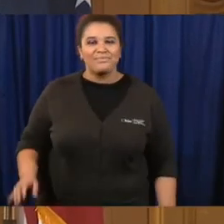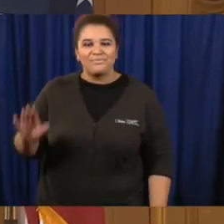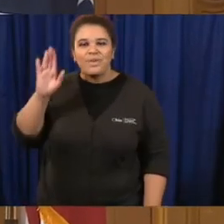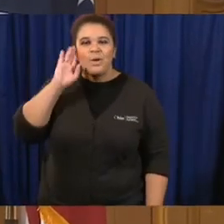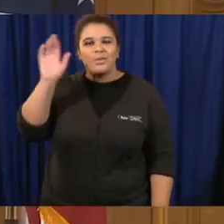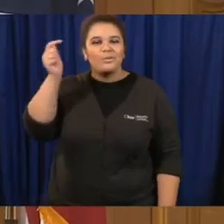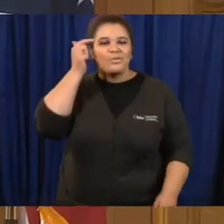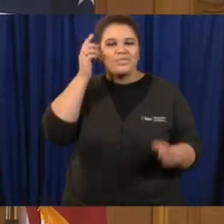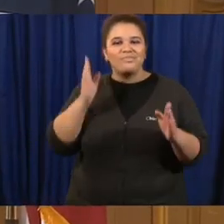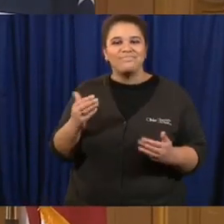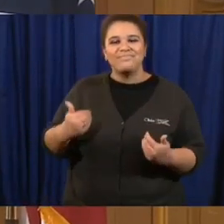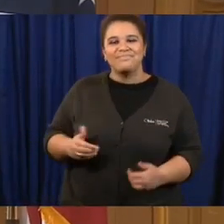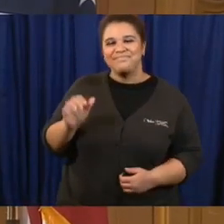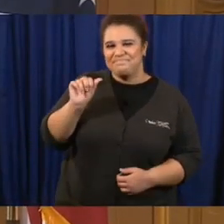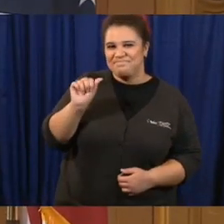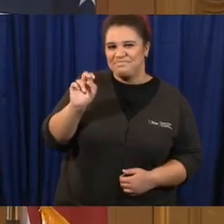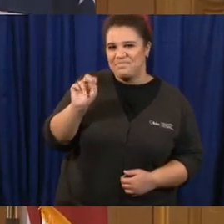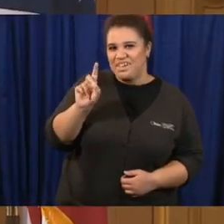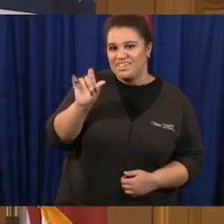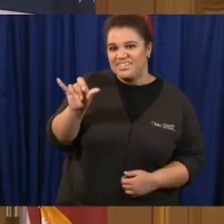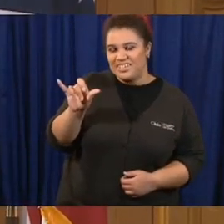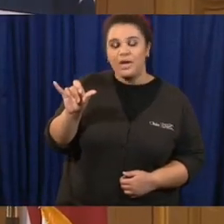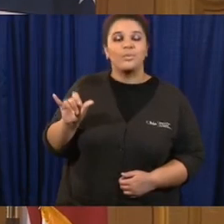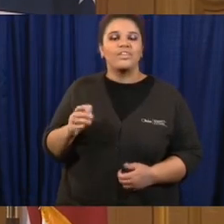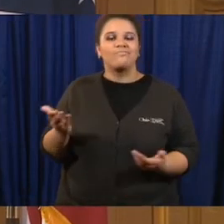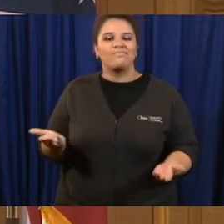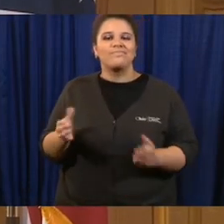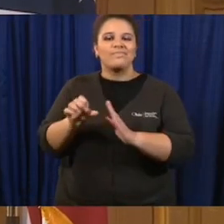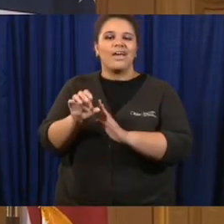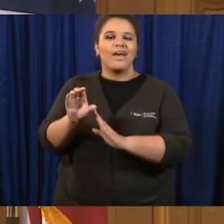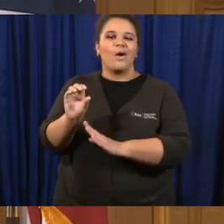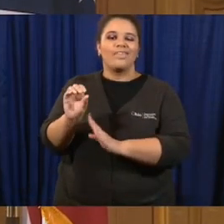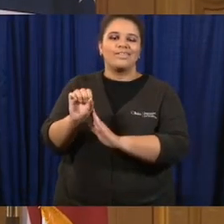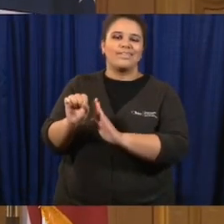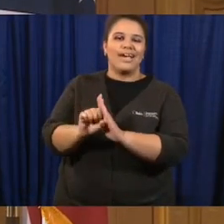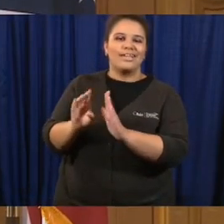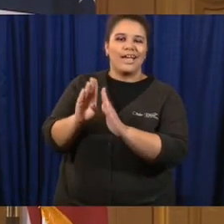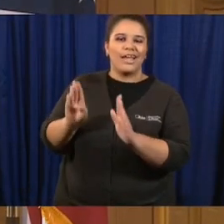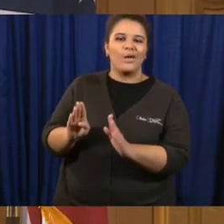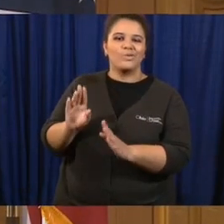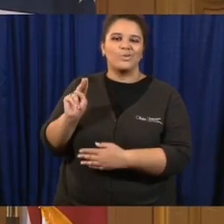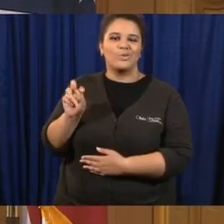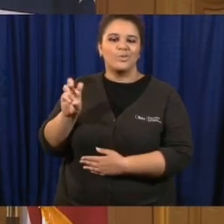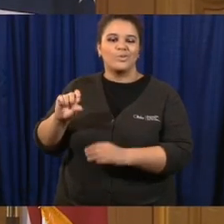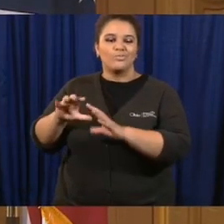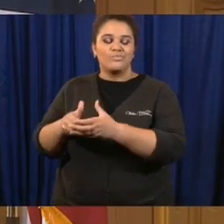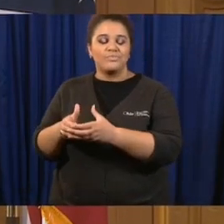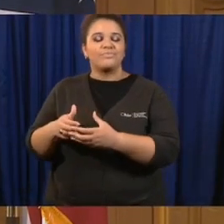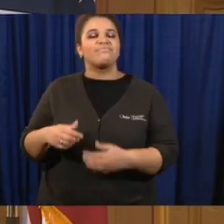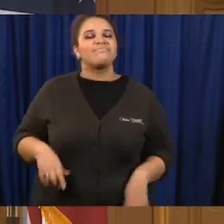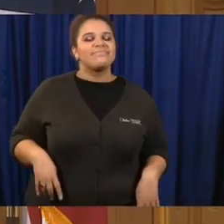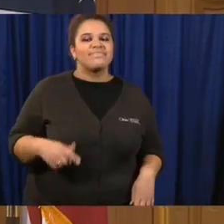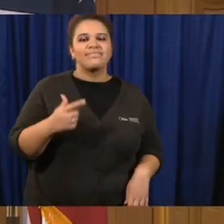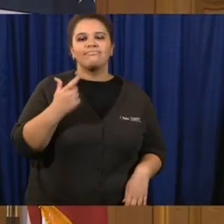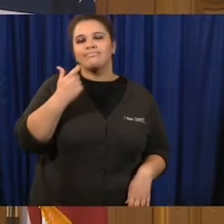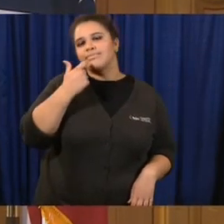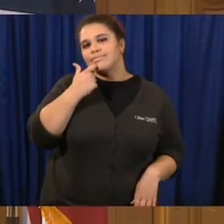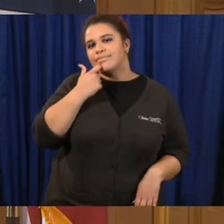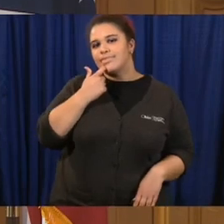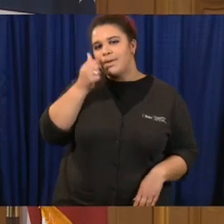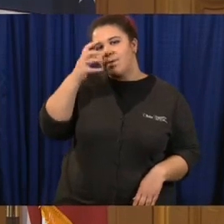that there are 898 COVID-19 patients currently hospitalized. Thank you. Thank you.